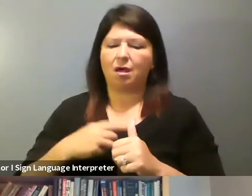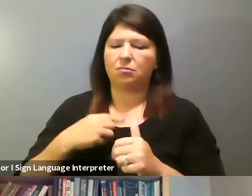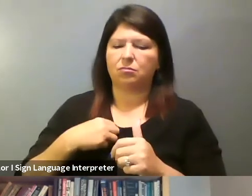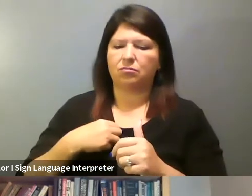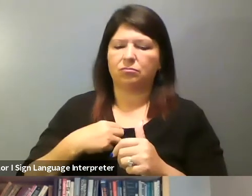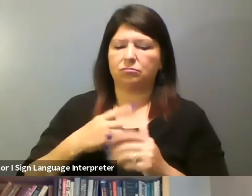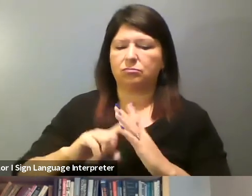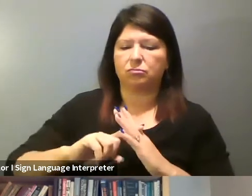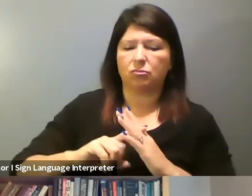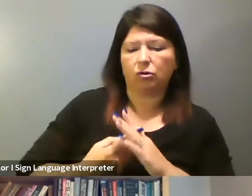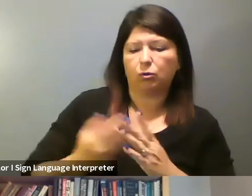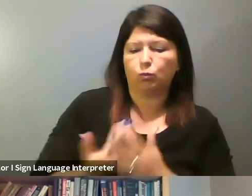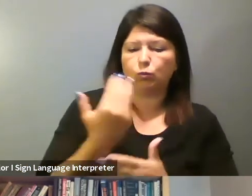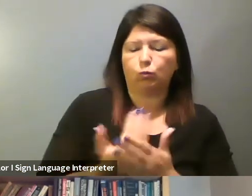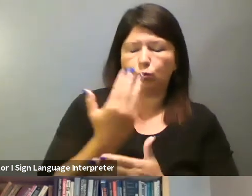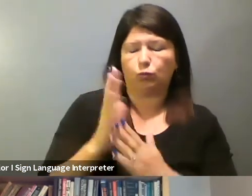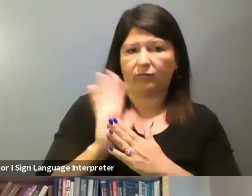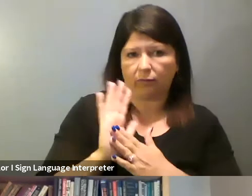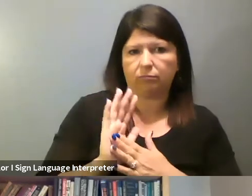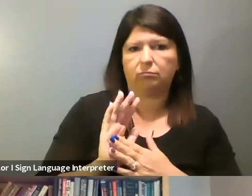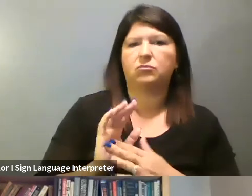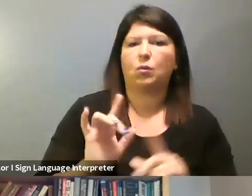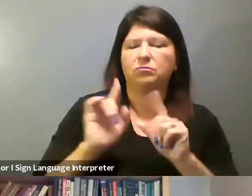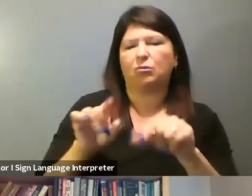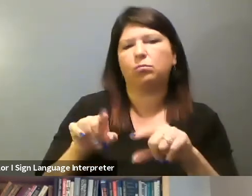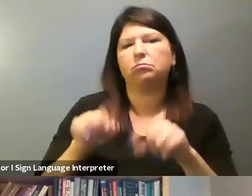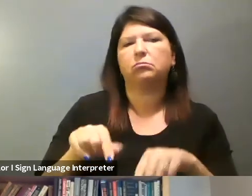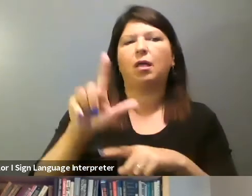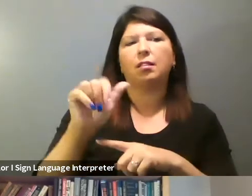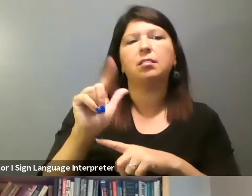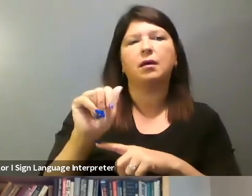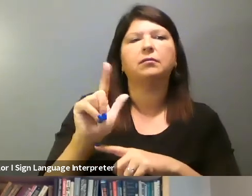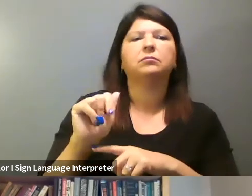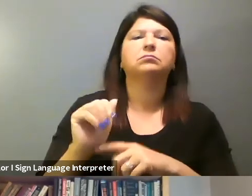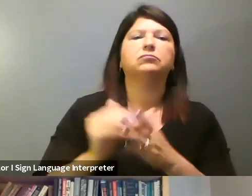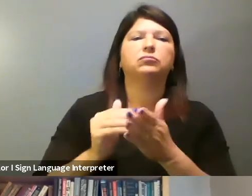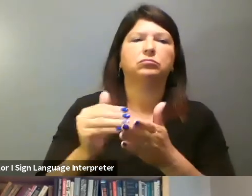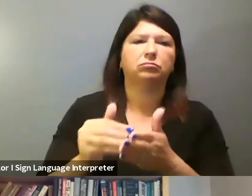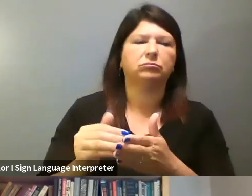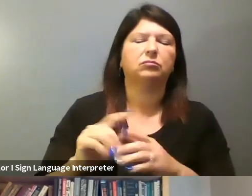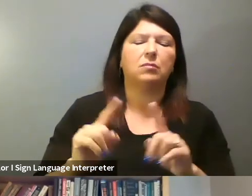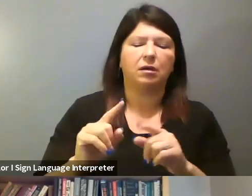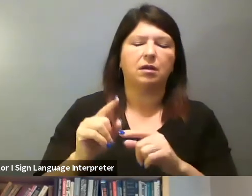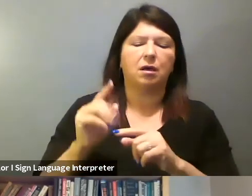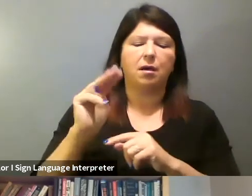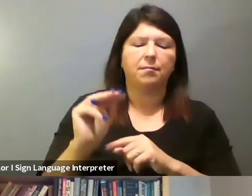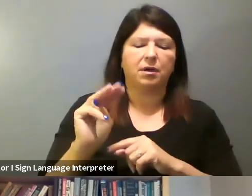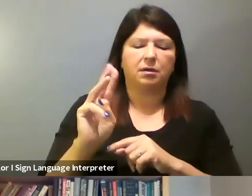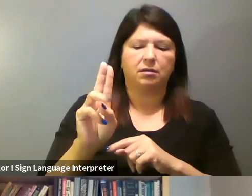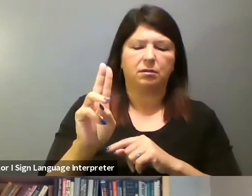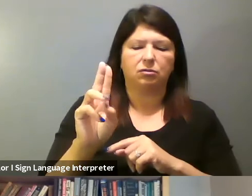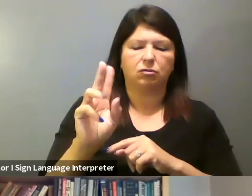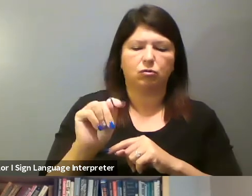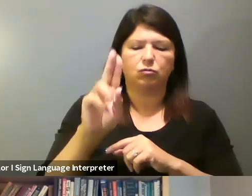Diego. So I was going to LA often, and Mutula was incarcerated near Los Angeles. So I